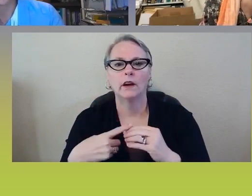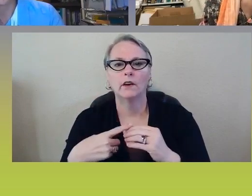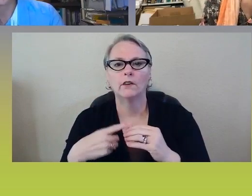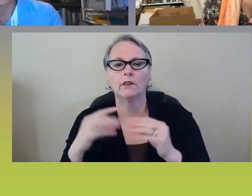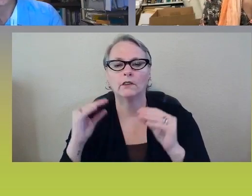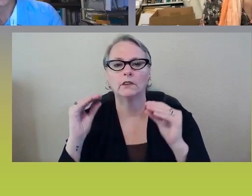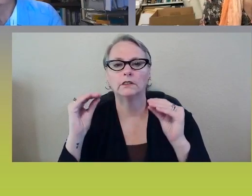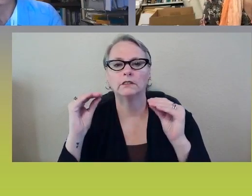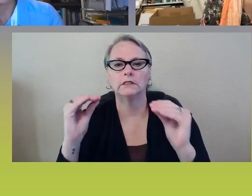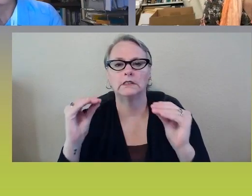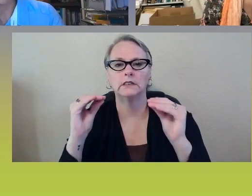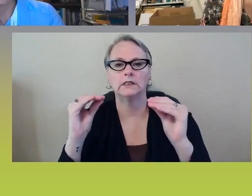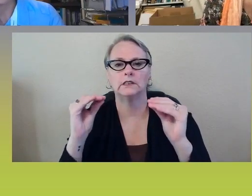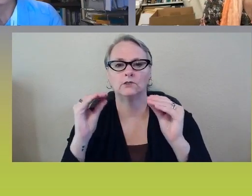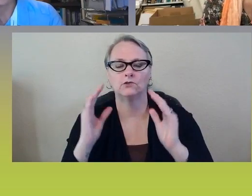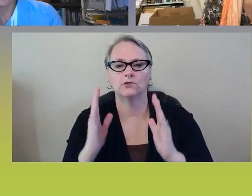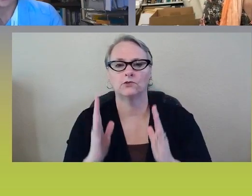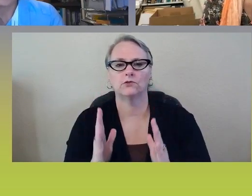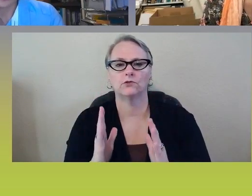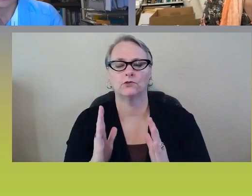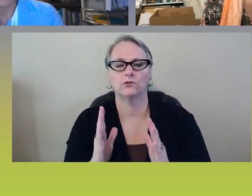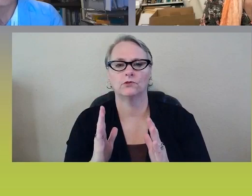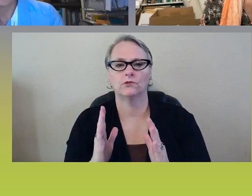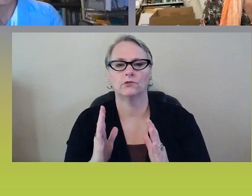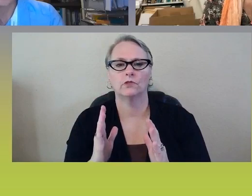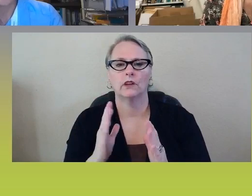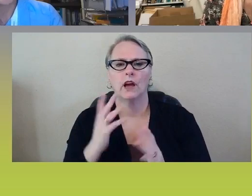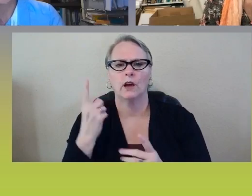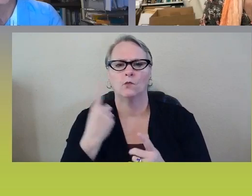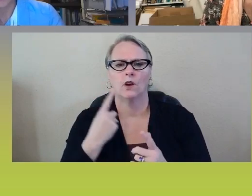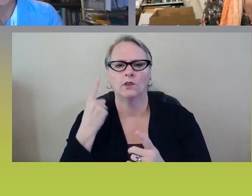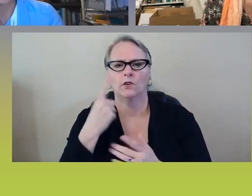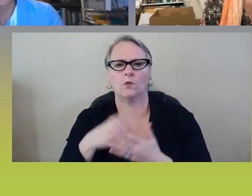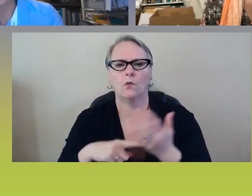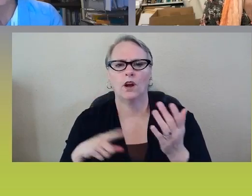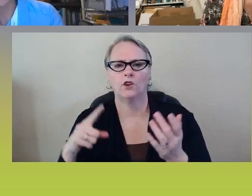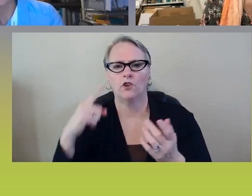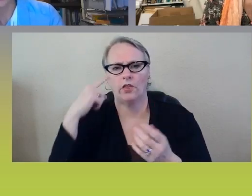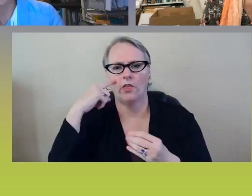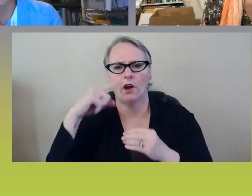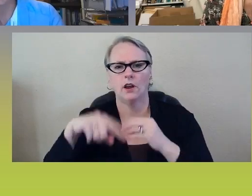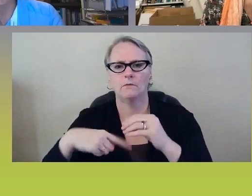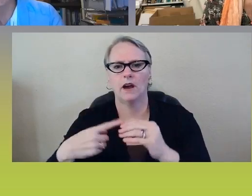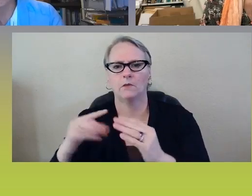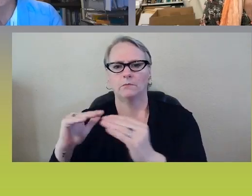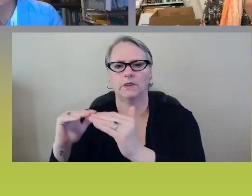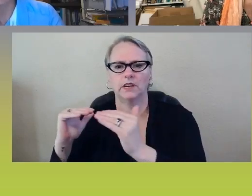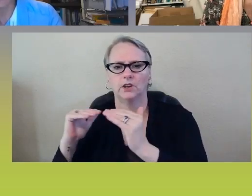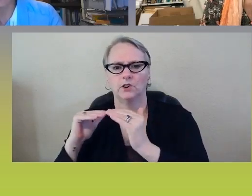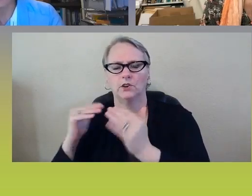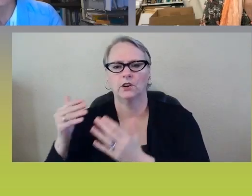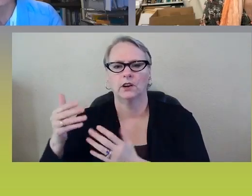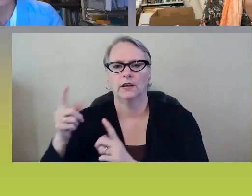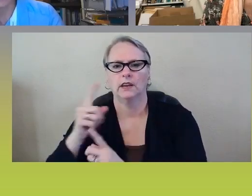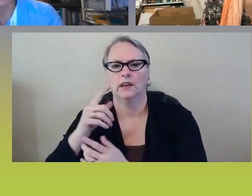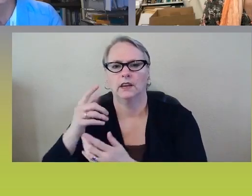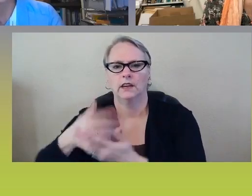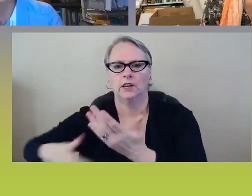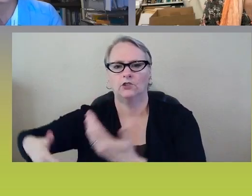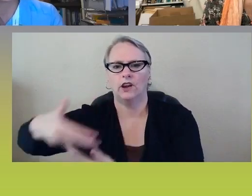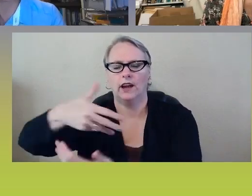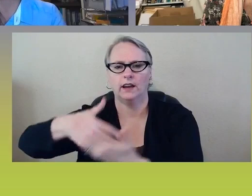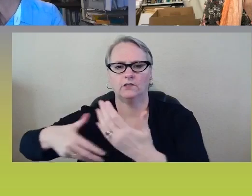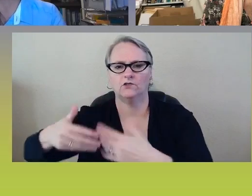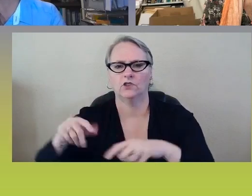then so I wonder what's your thoughts on the peer interaction during the outdoor play environment, and